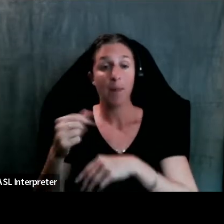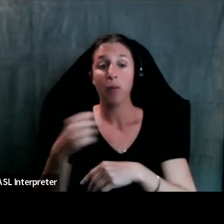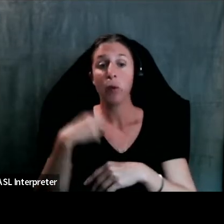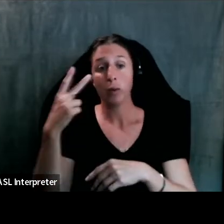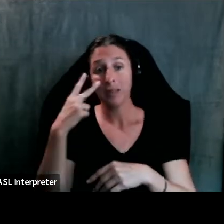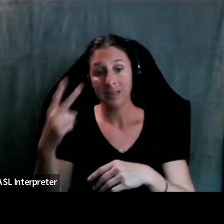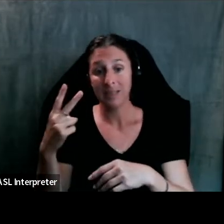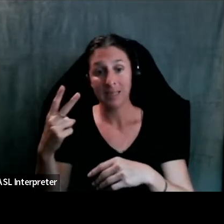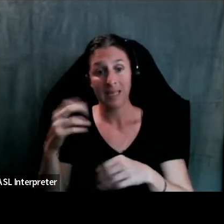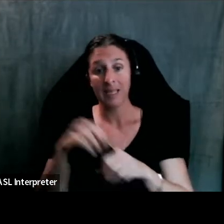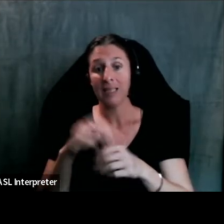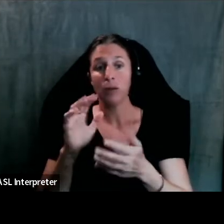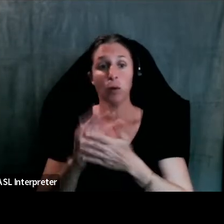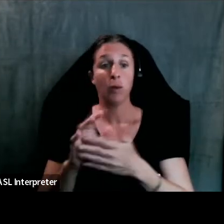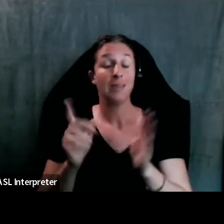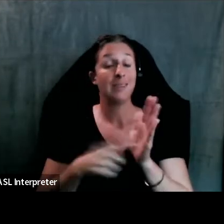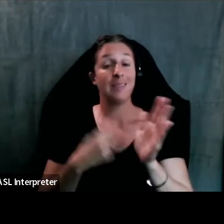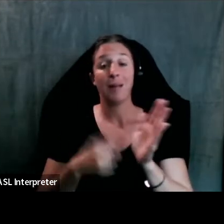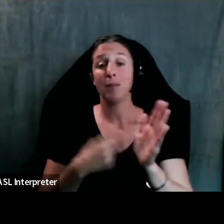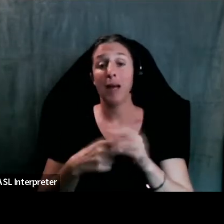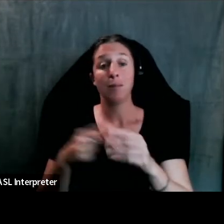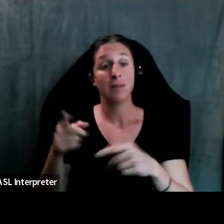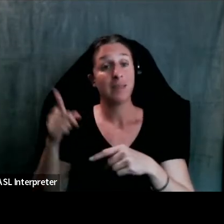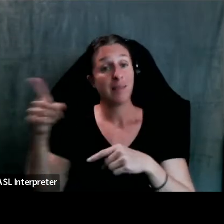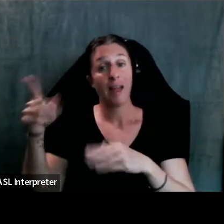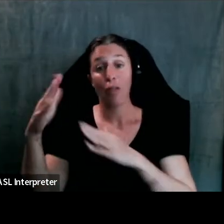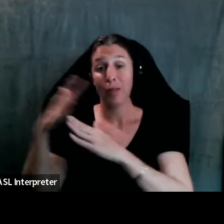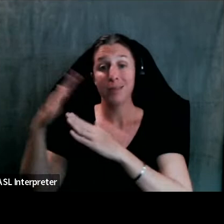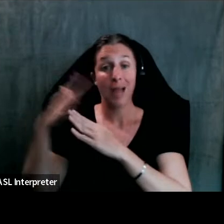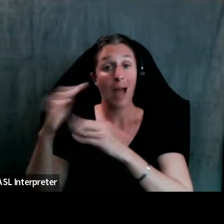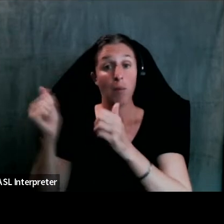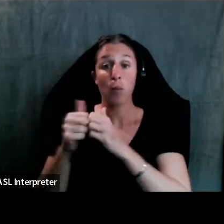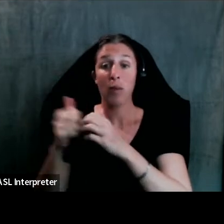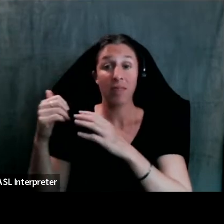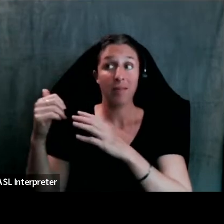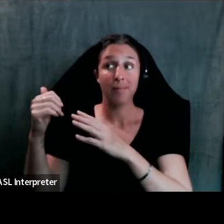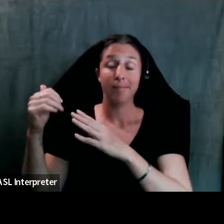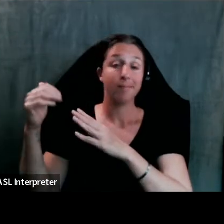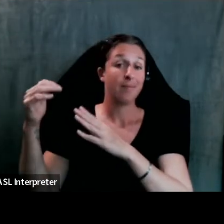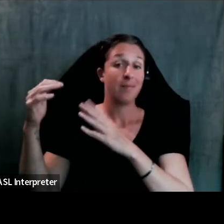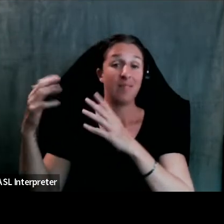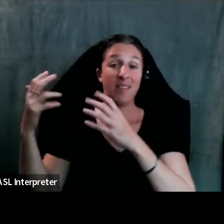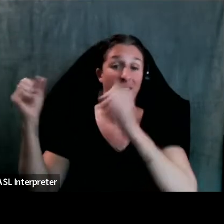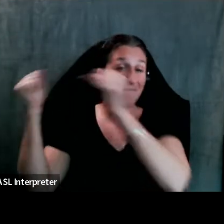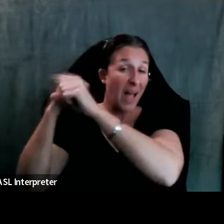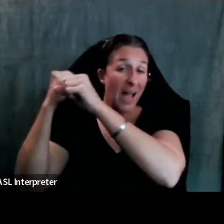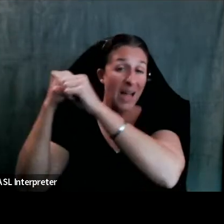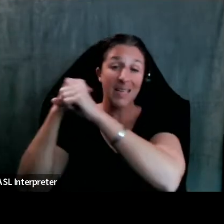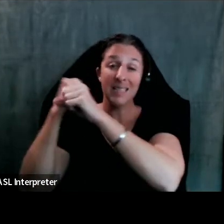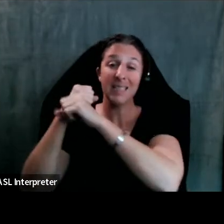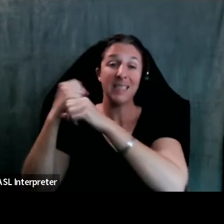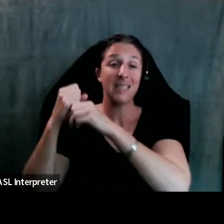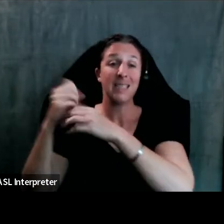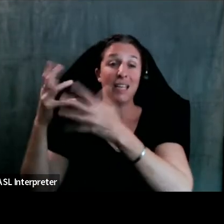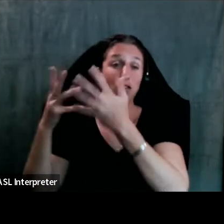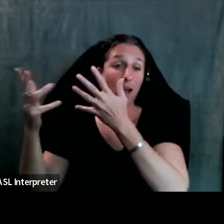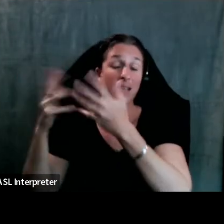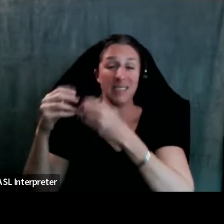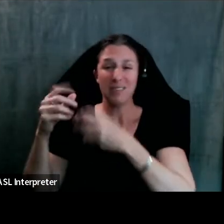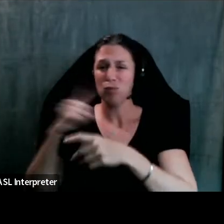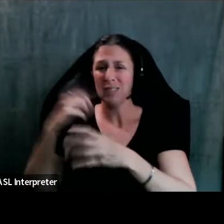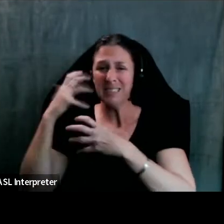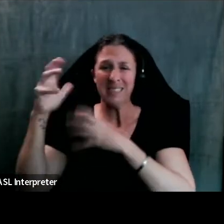school. And it's, sometimes it's out there at the very top with fighting and interactions at that level, a very heated environment, but also